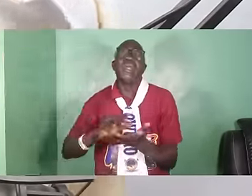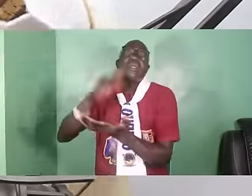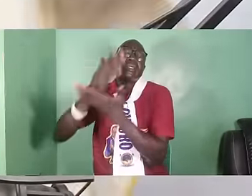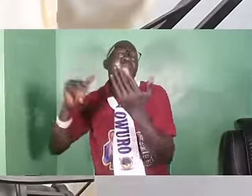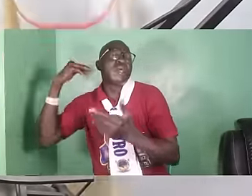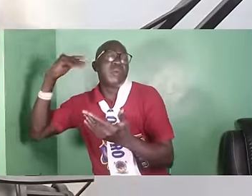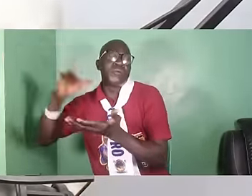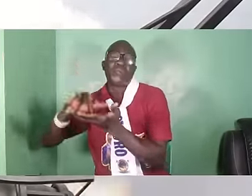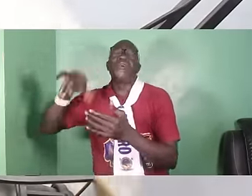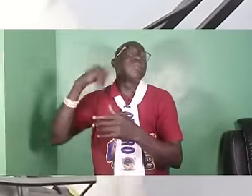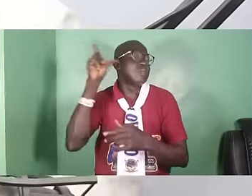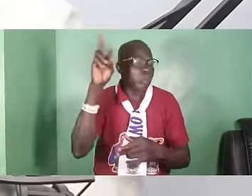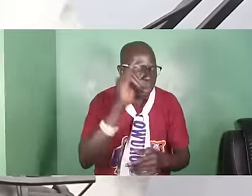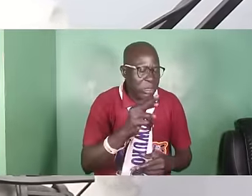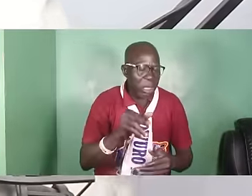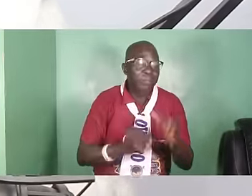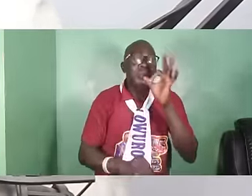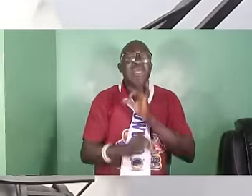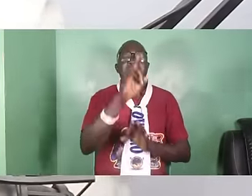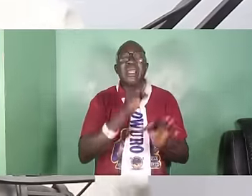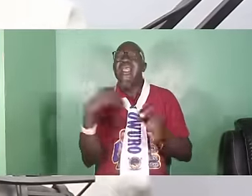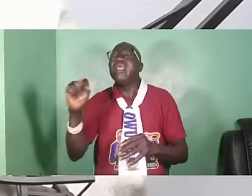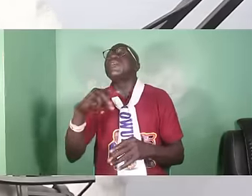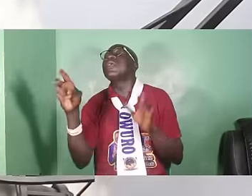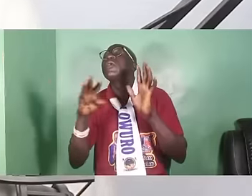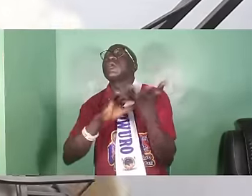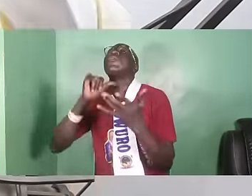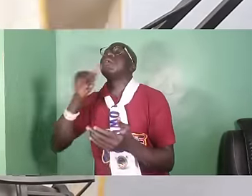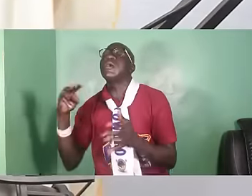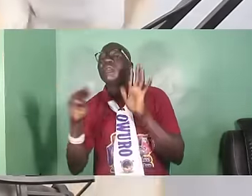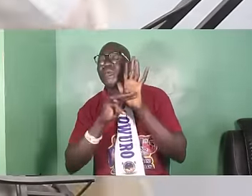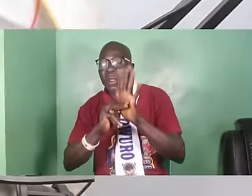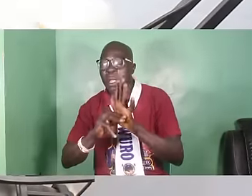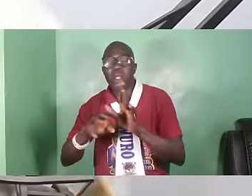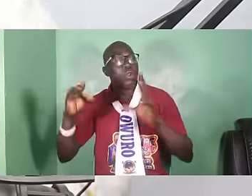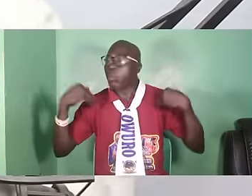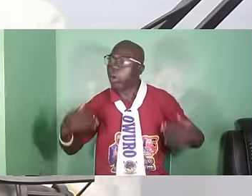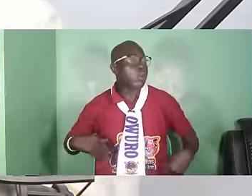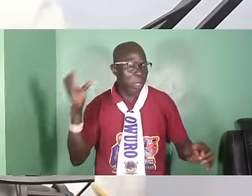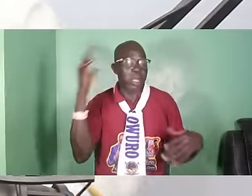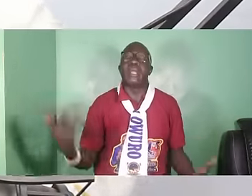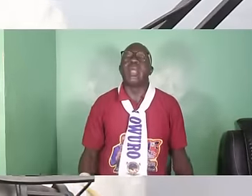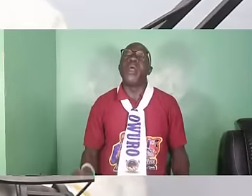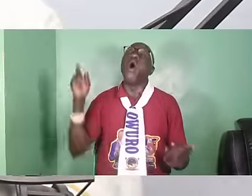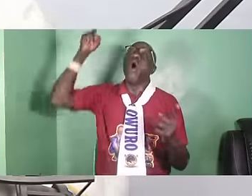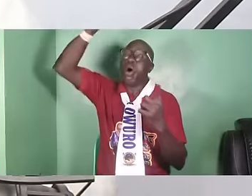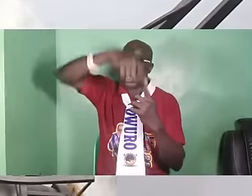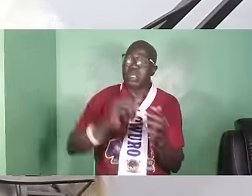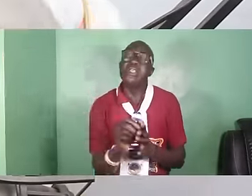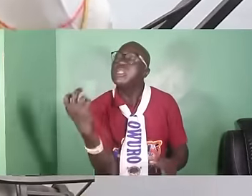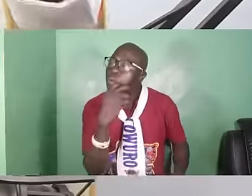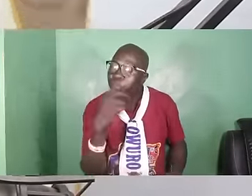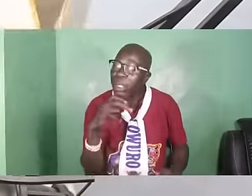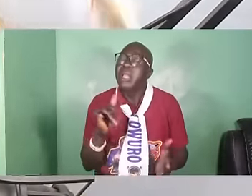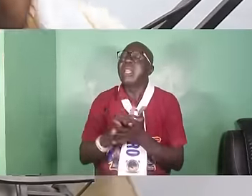go. E gbo mi sa. Jesus sir. Ti ogo ro ba fo. If you are going to not manage. Any kaka o le gbo. Nobody can hear. What the bat ba fo? Until